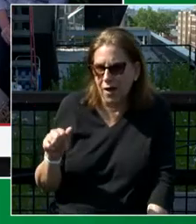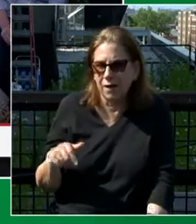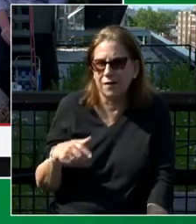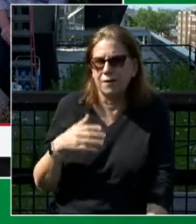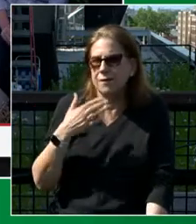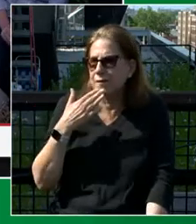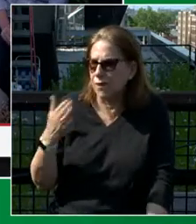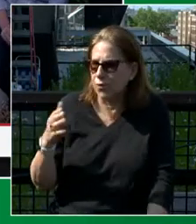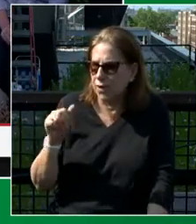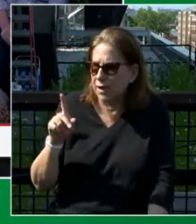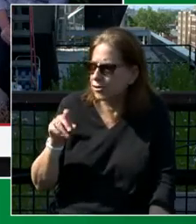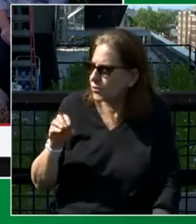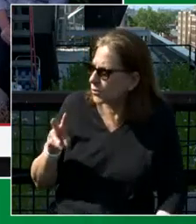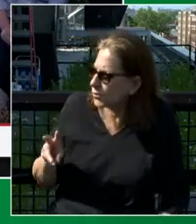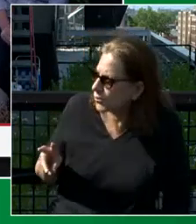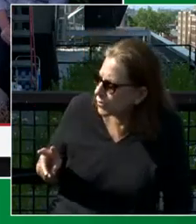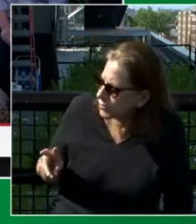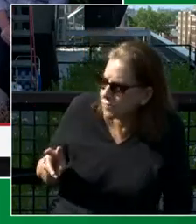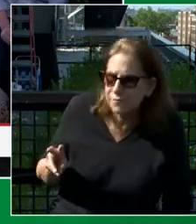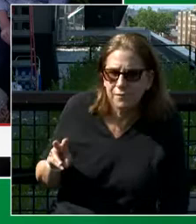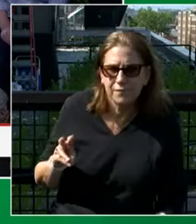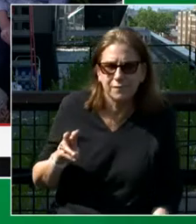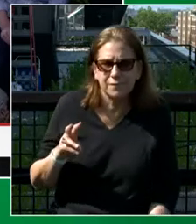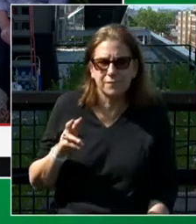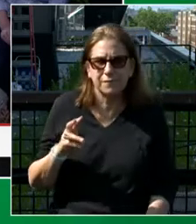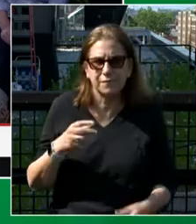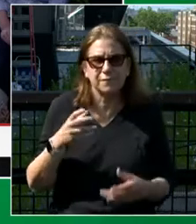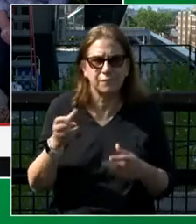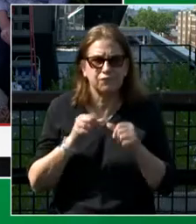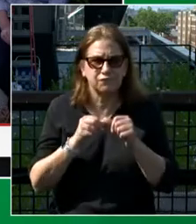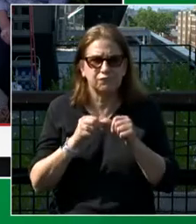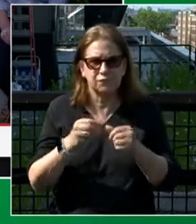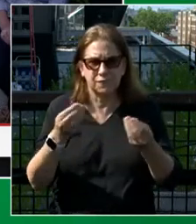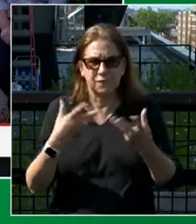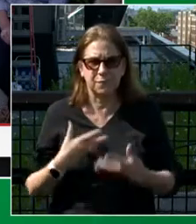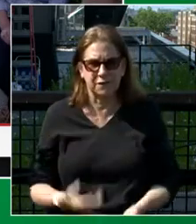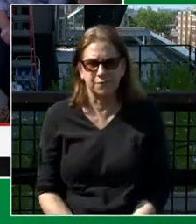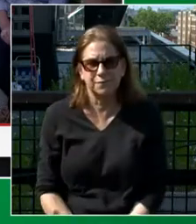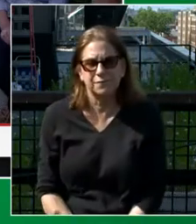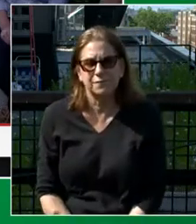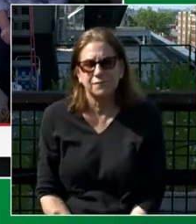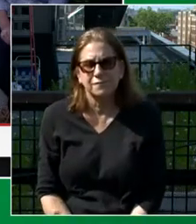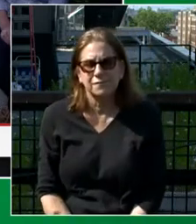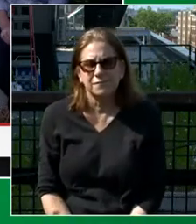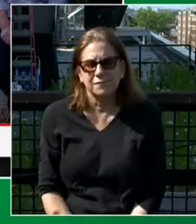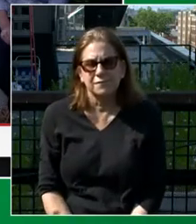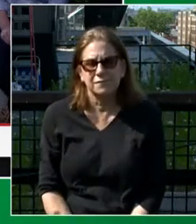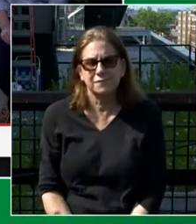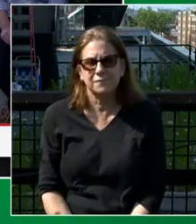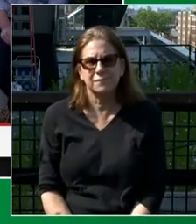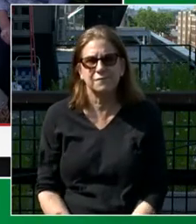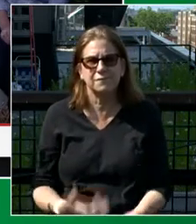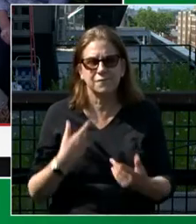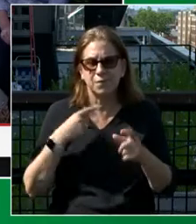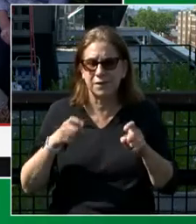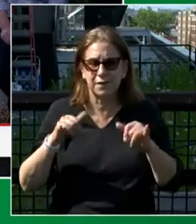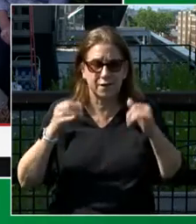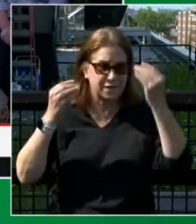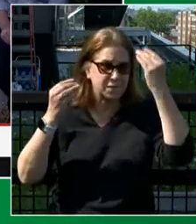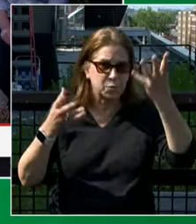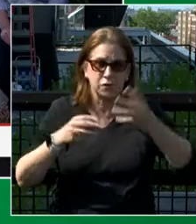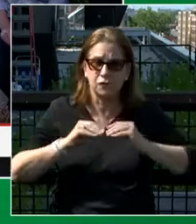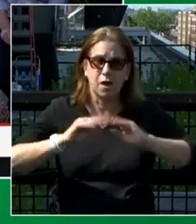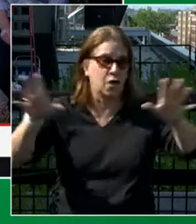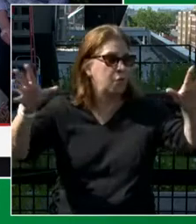really just keep letting us know. Like you said, it was good to hear that we've got to just keep getting that information out. And then I think